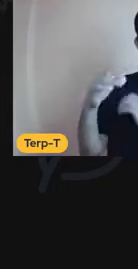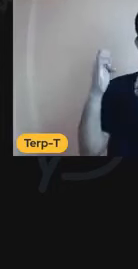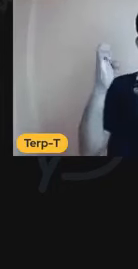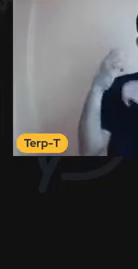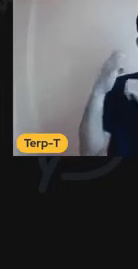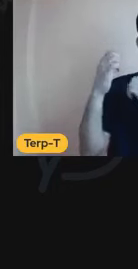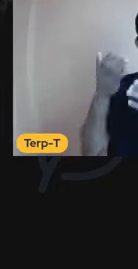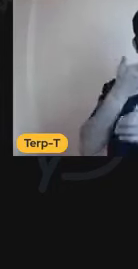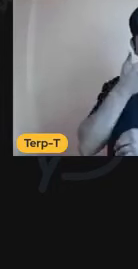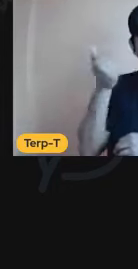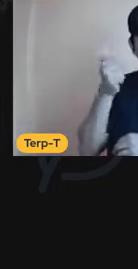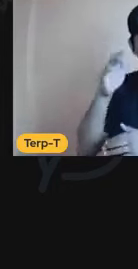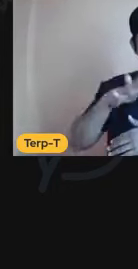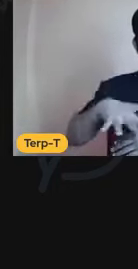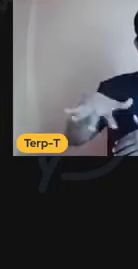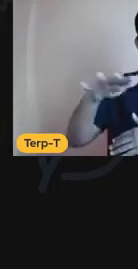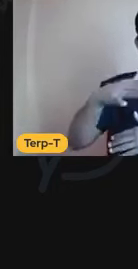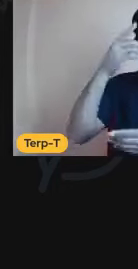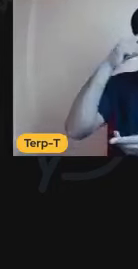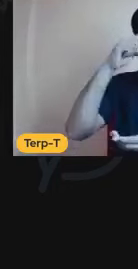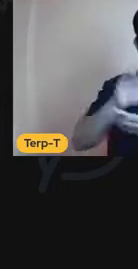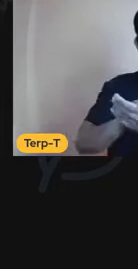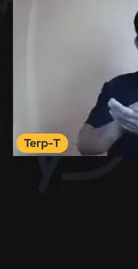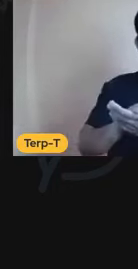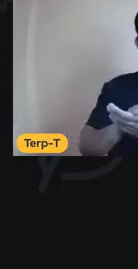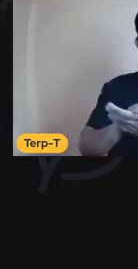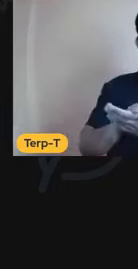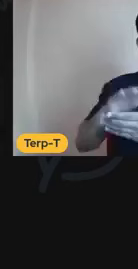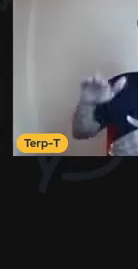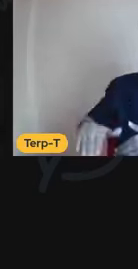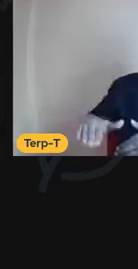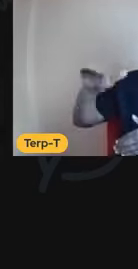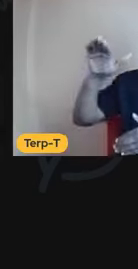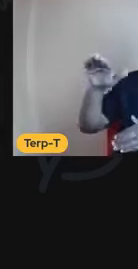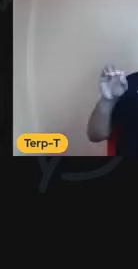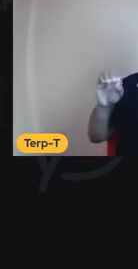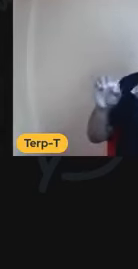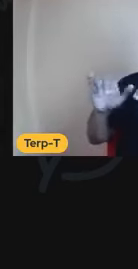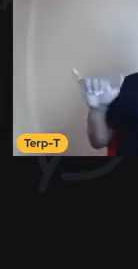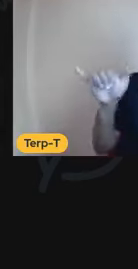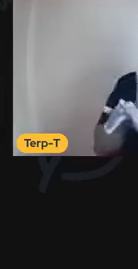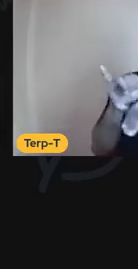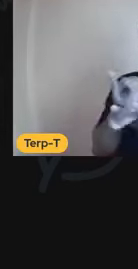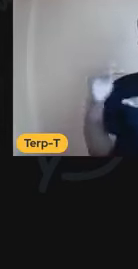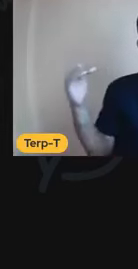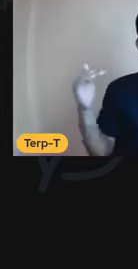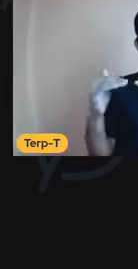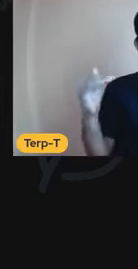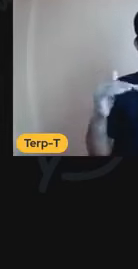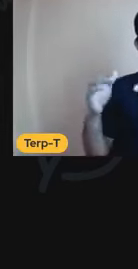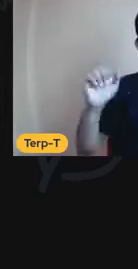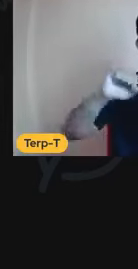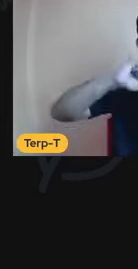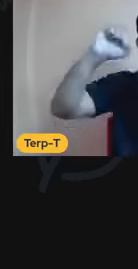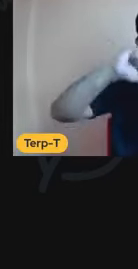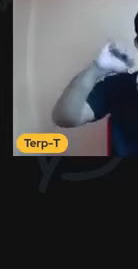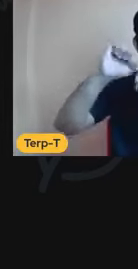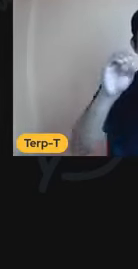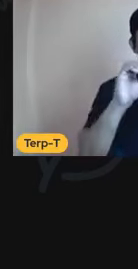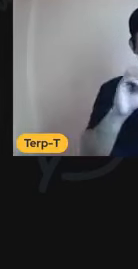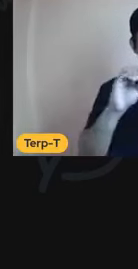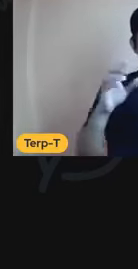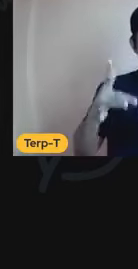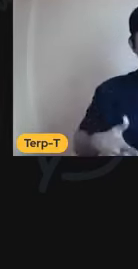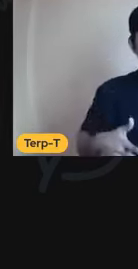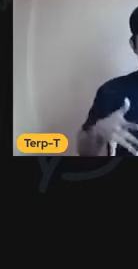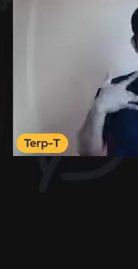best from all, believing in them, raising your child like all others, being an advocate, teaching life skills,